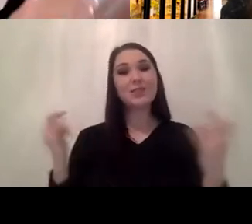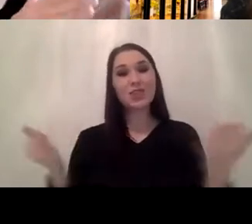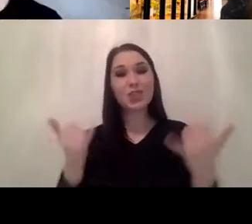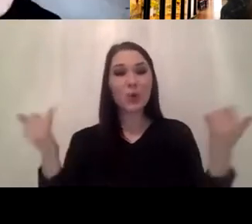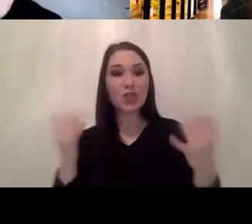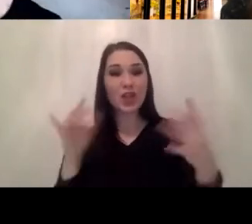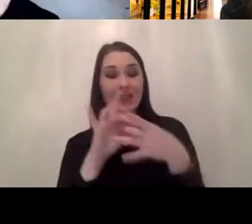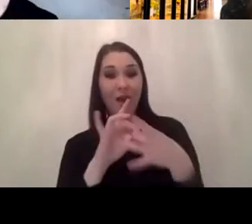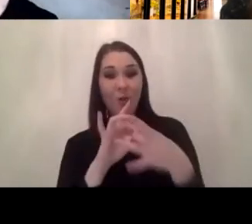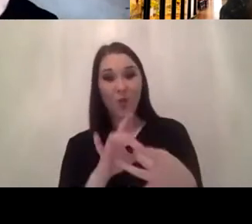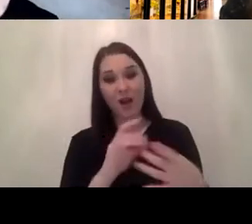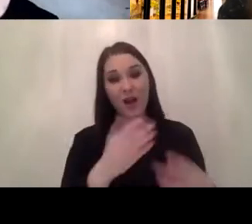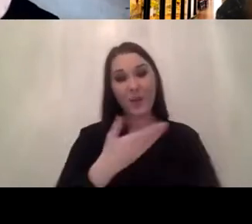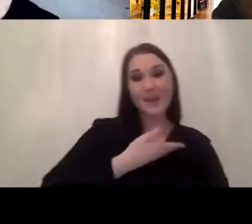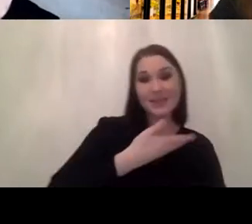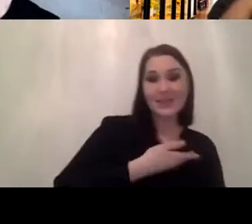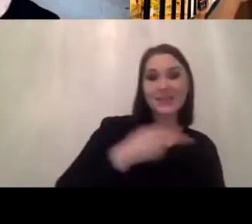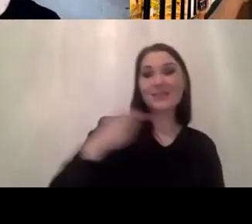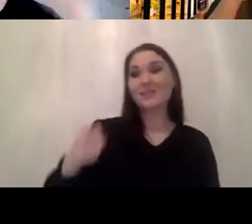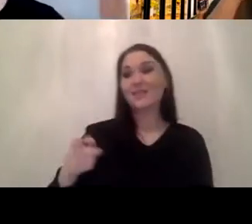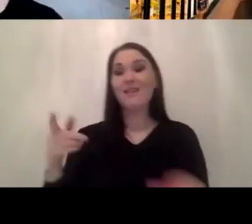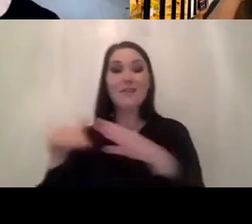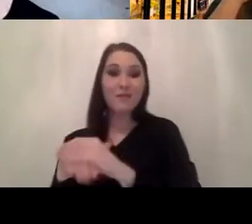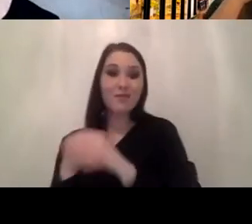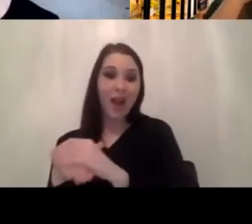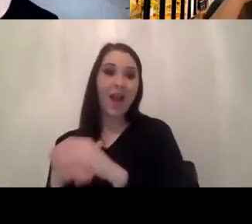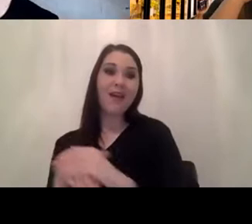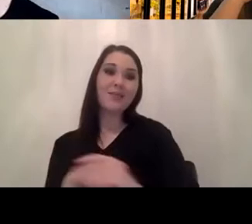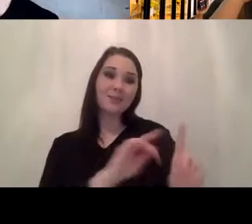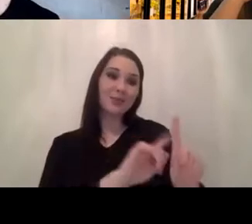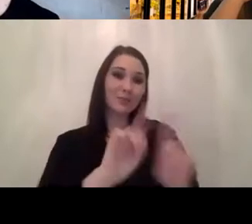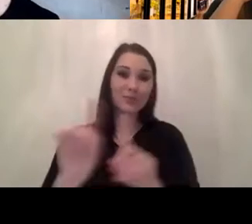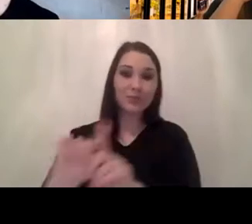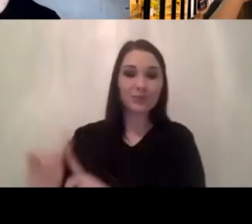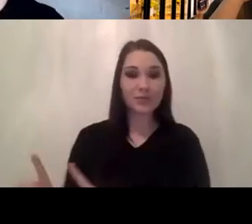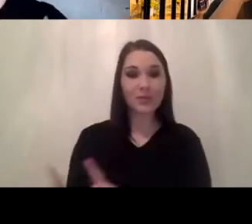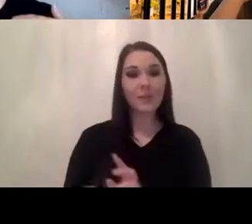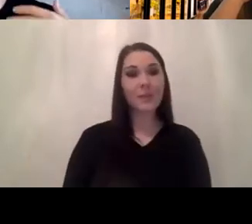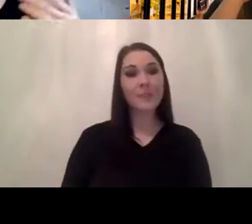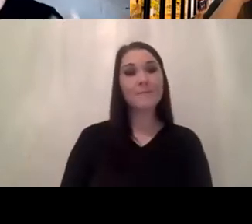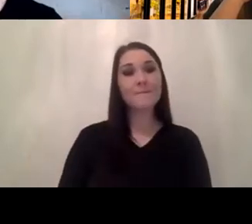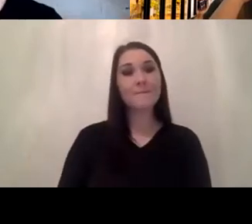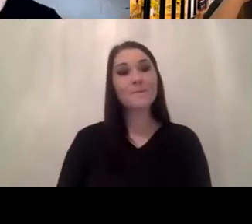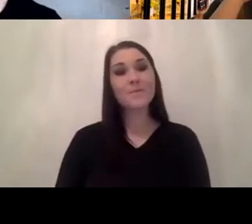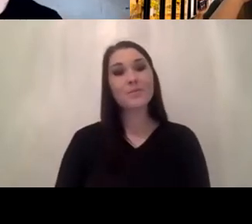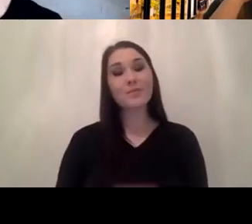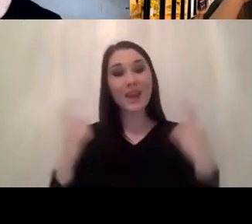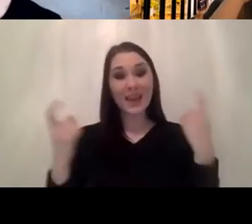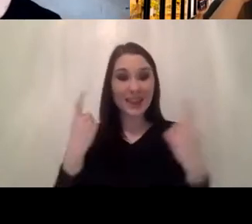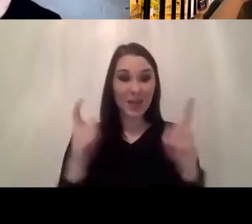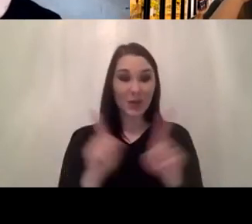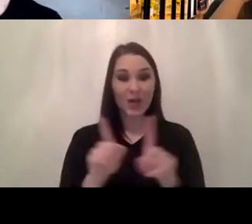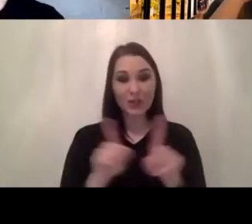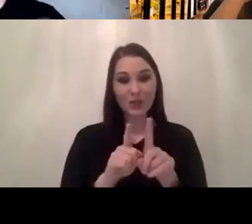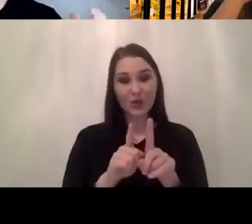social network for friends and things like that, and can break down by different groups. But I think we also will see this year